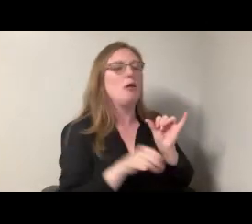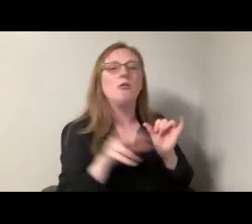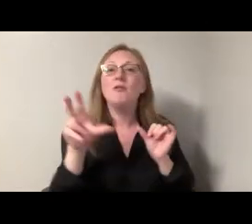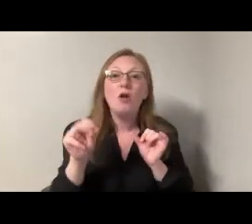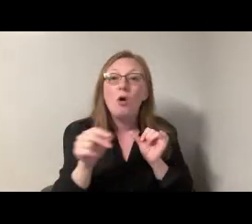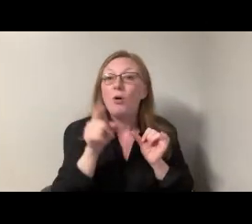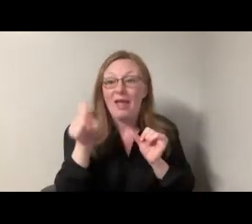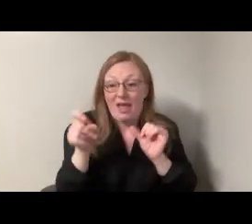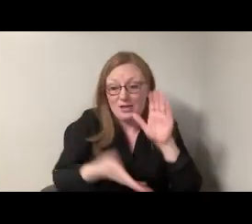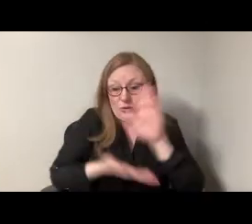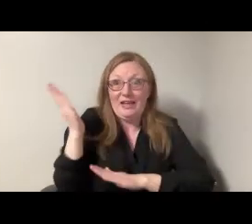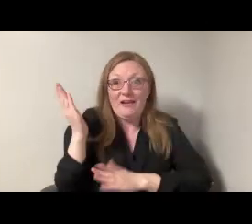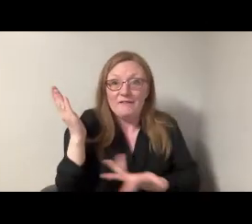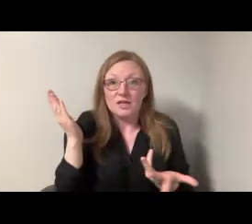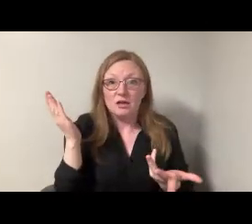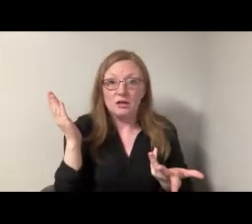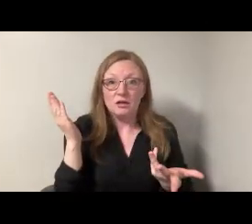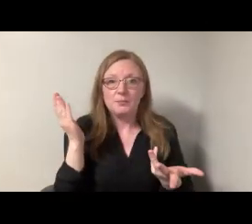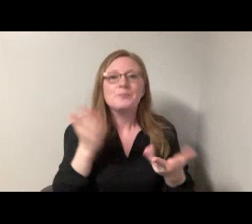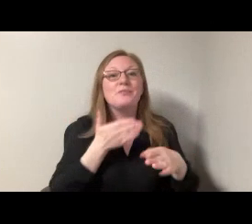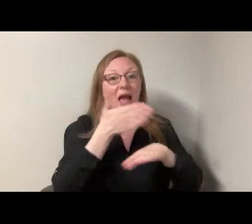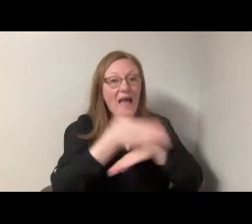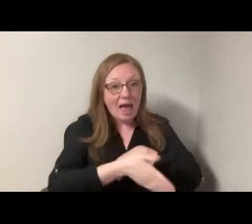flee, and then after they